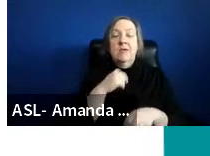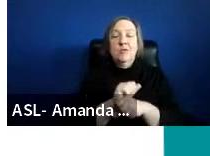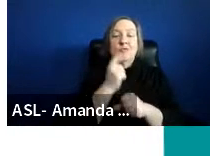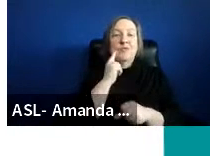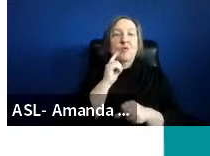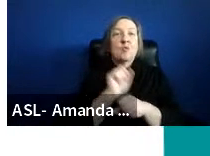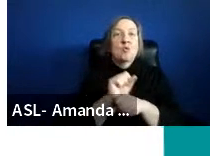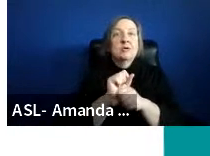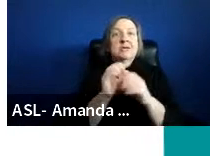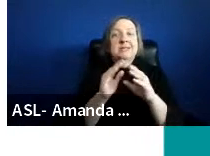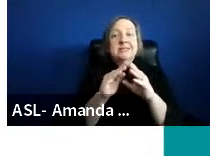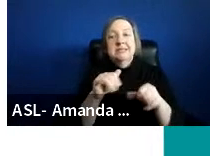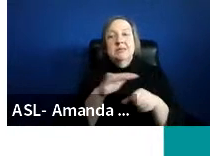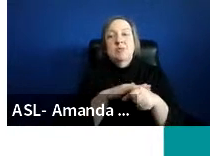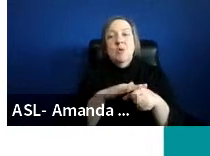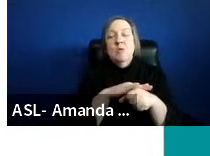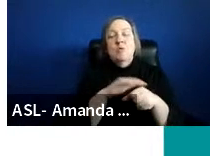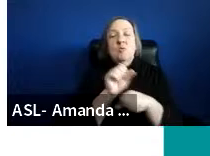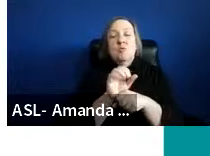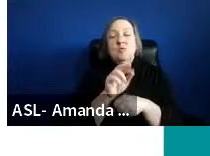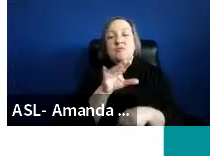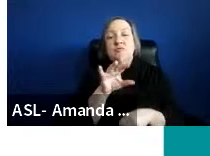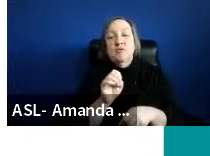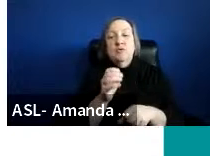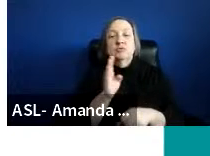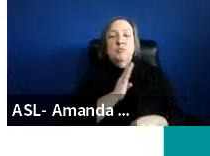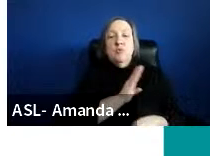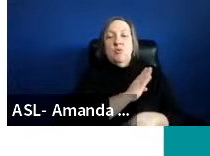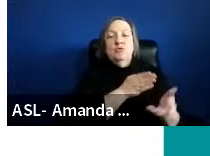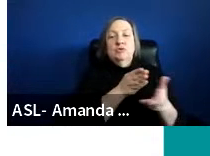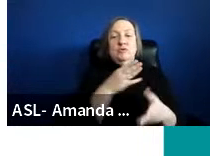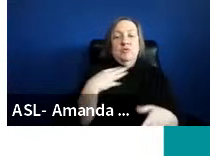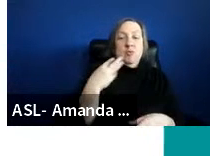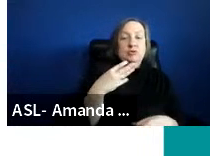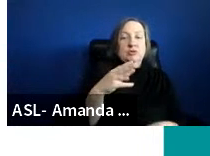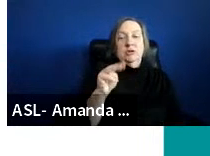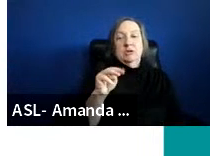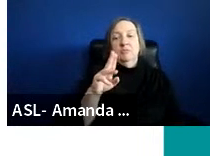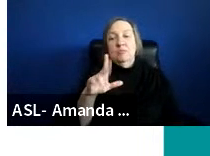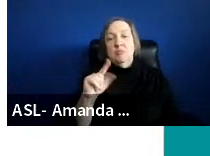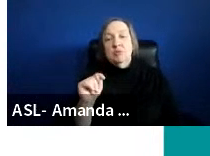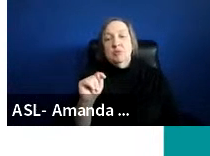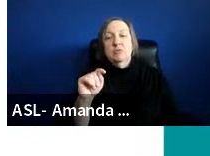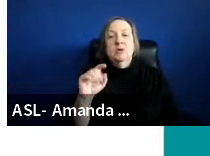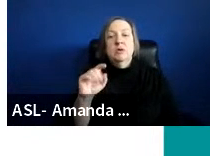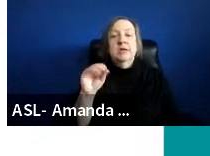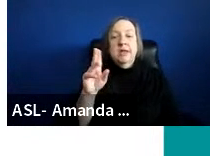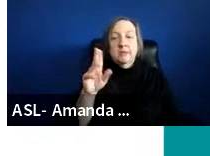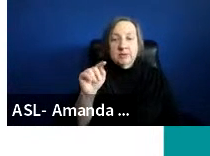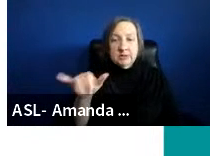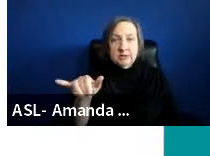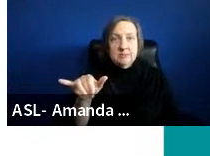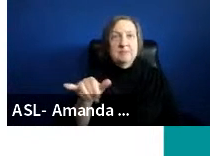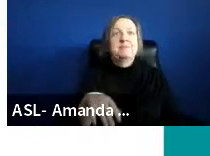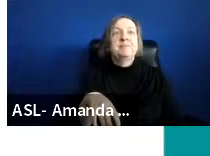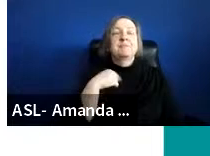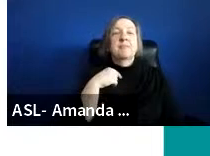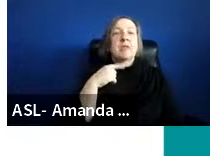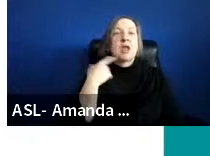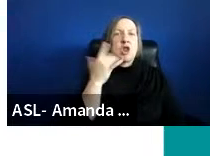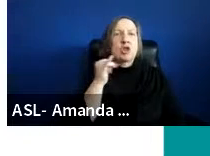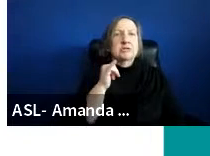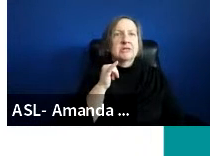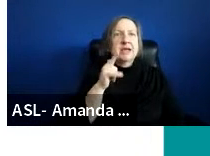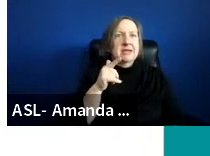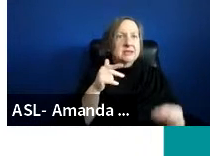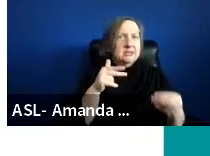is the local workforce board that serves Washington and Multnomah counties. It looks like it's just going